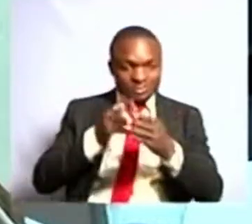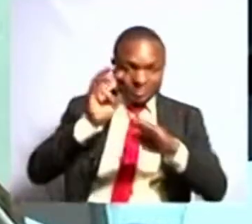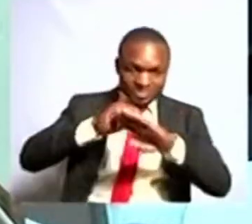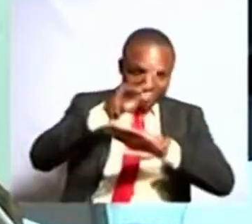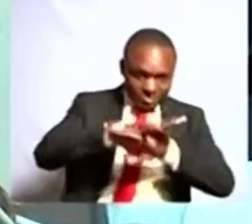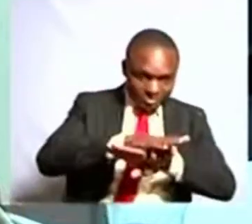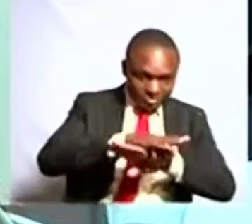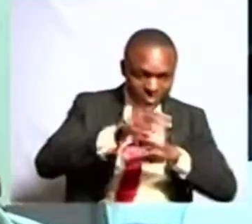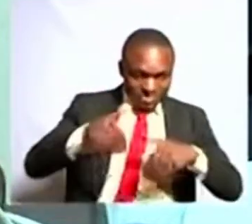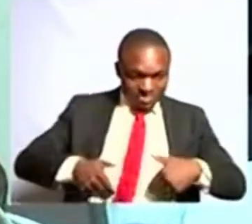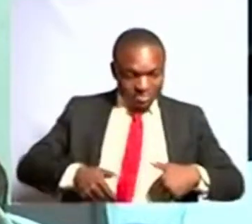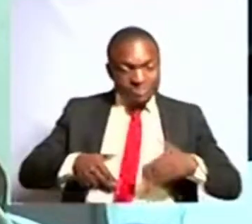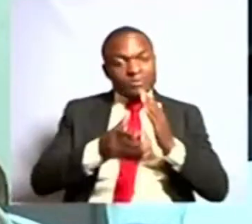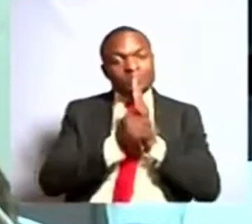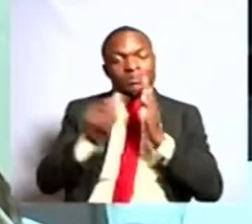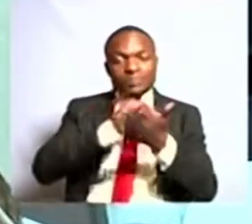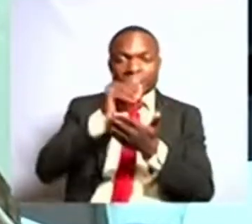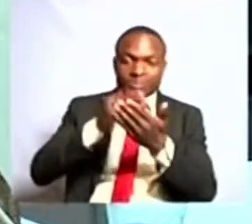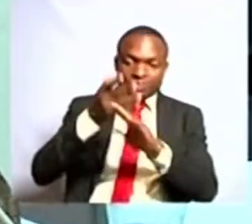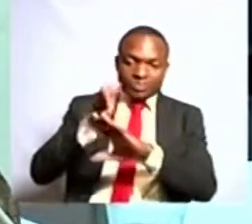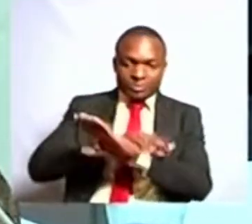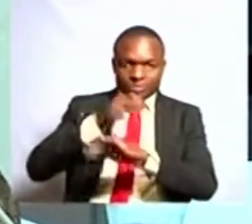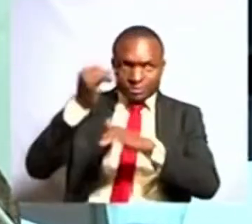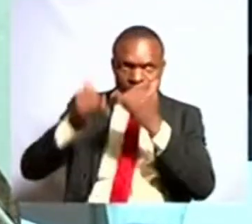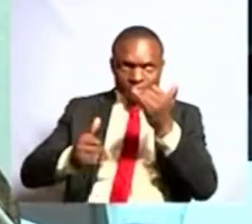Youth Center before the end of the year.